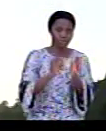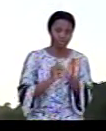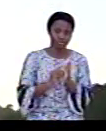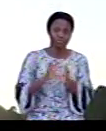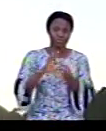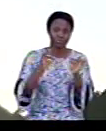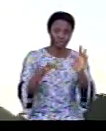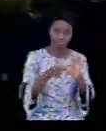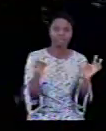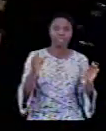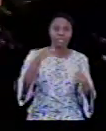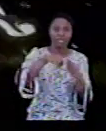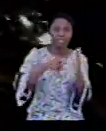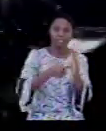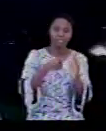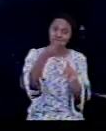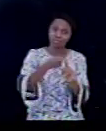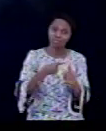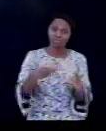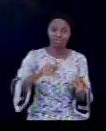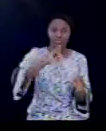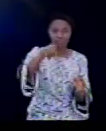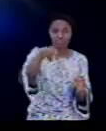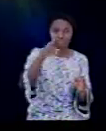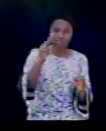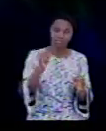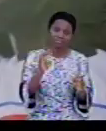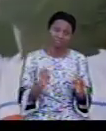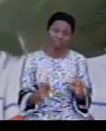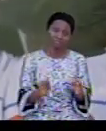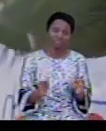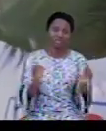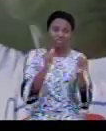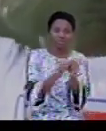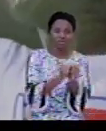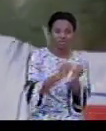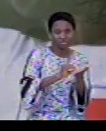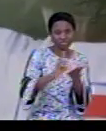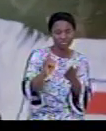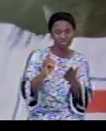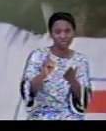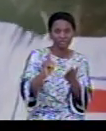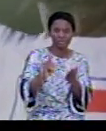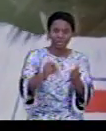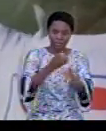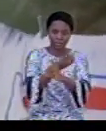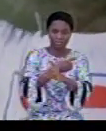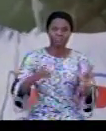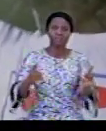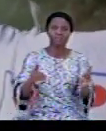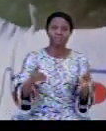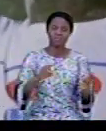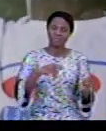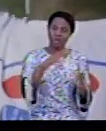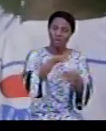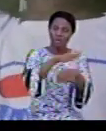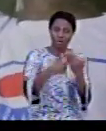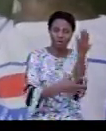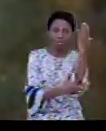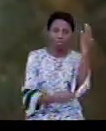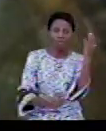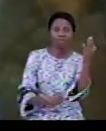with GCK tagged Supernatural Deliverance through Christ. Because I'm telling you that every poverty is